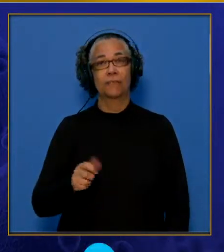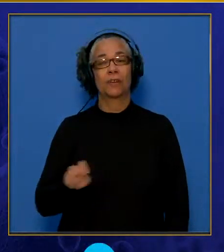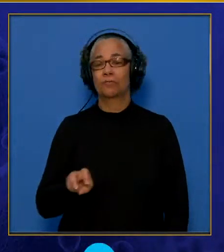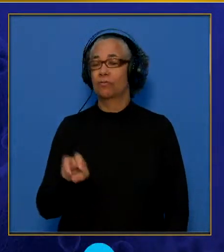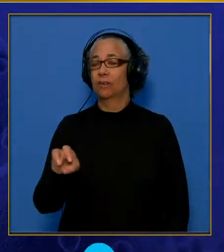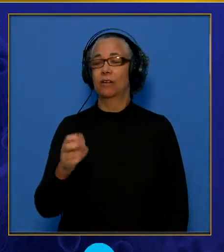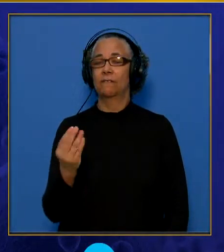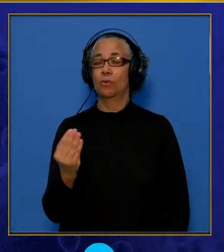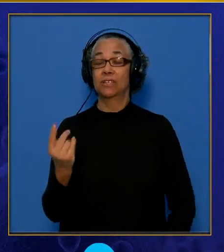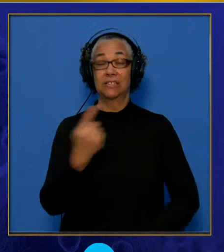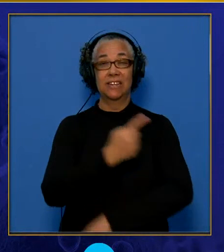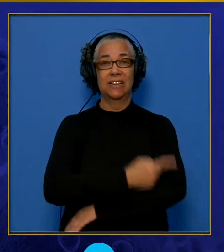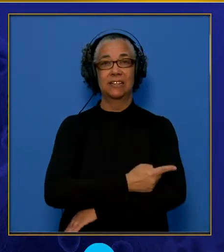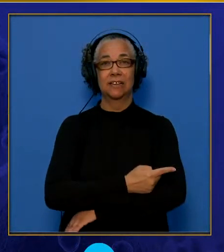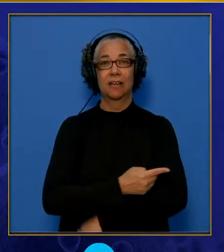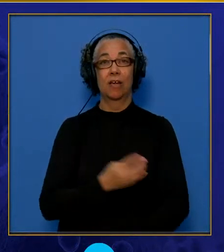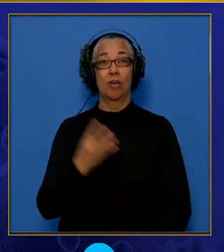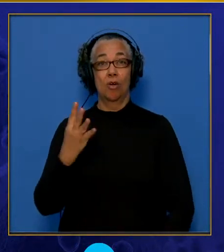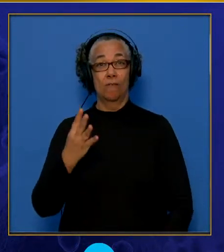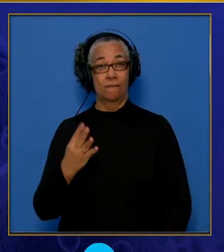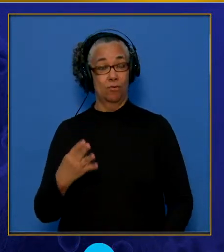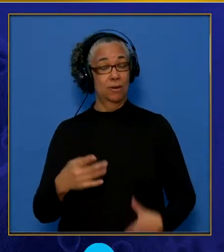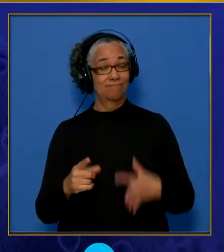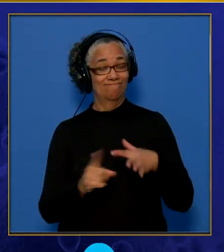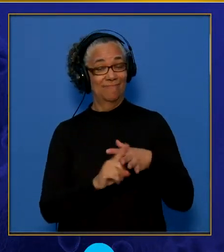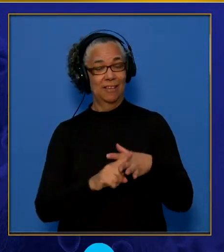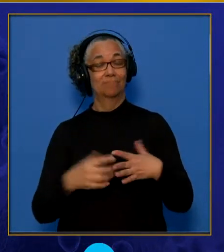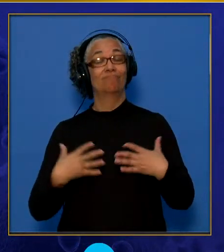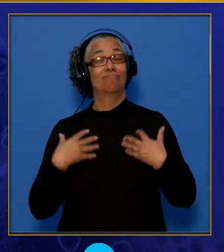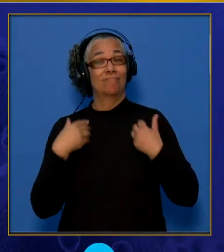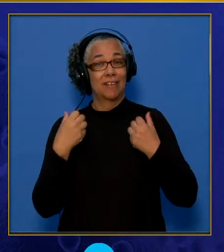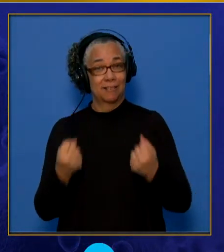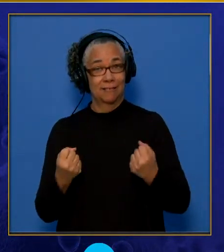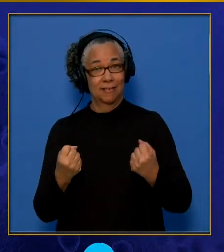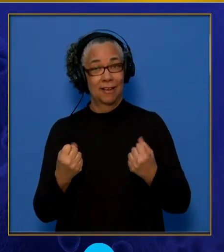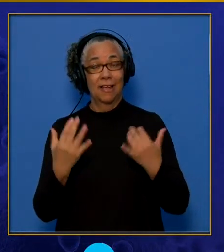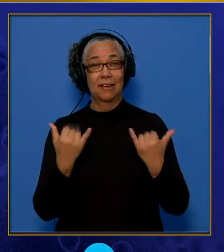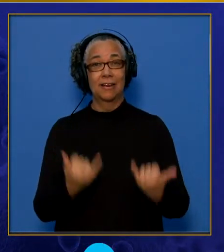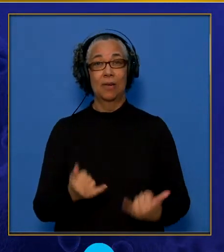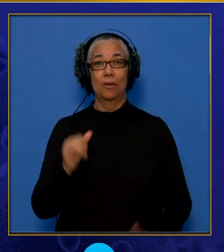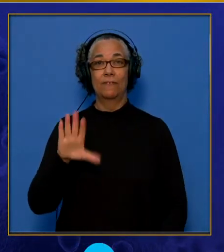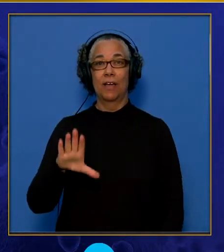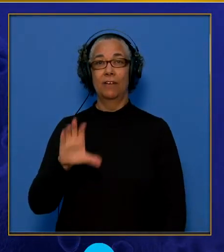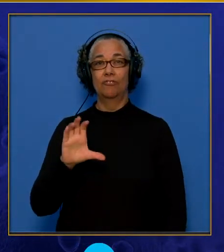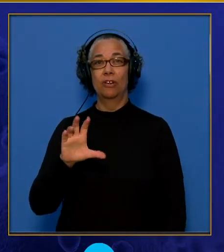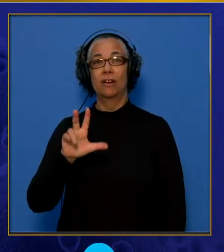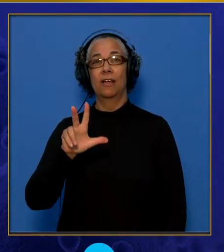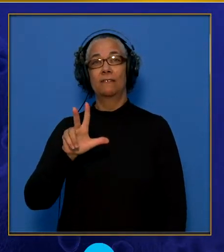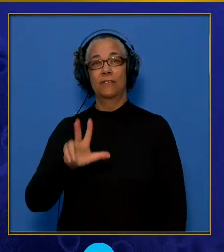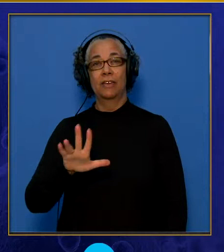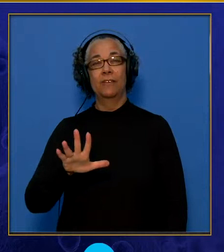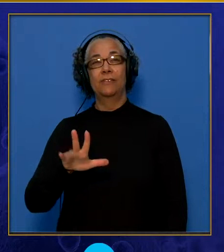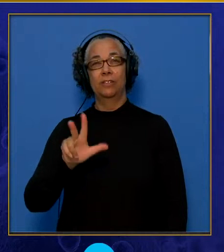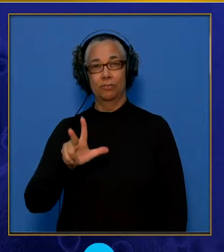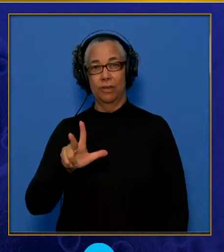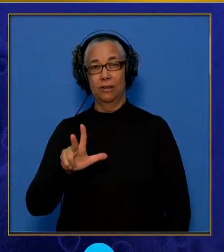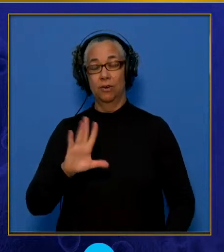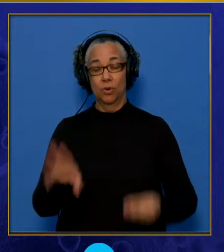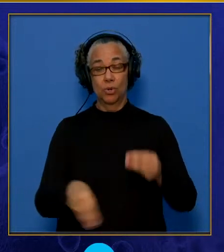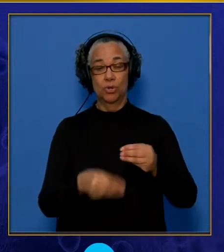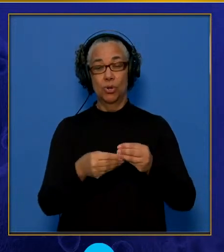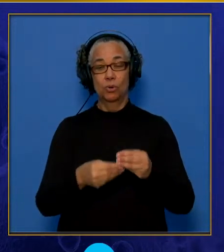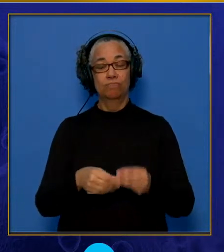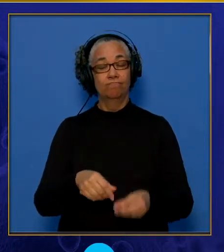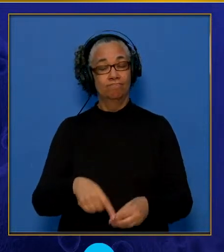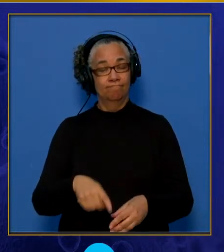Additionally, 4 cases have recovered since the last update. Bermuda now has 553 total confirmed positive cases, and